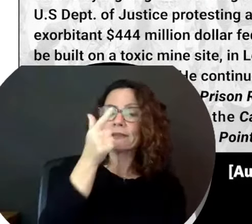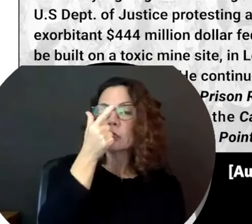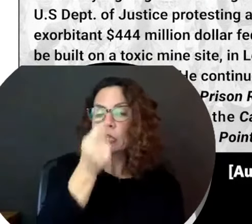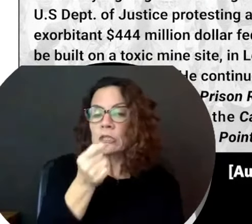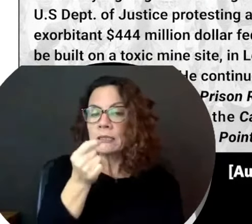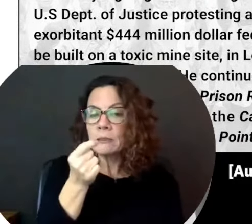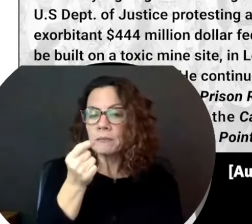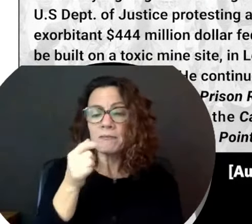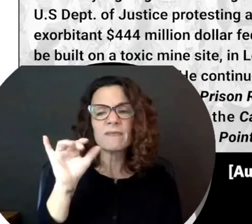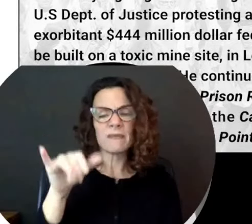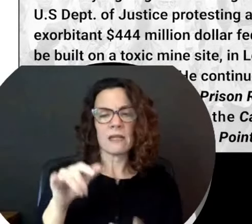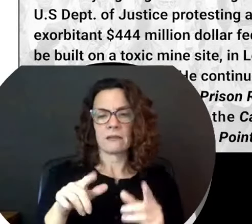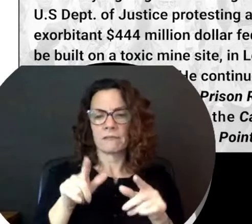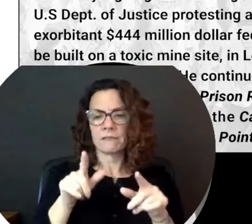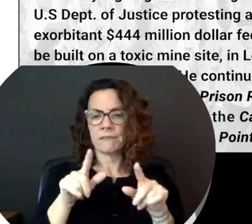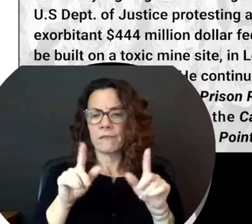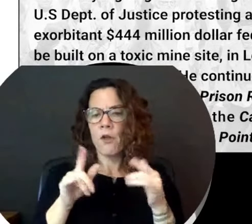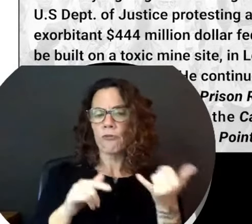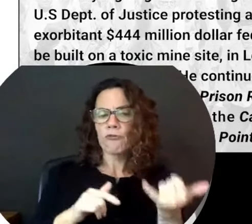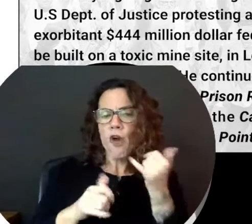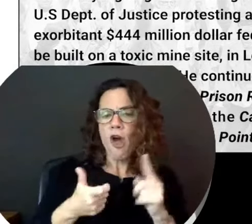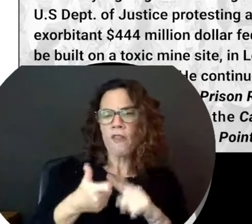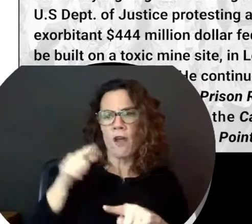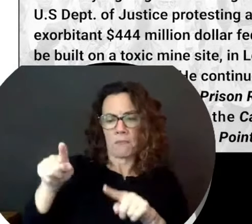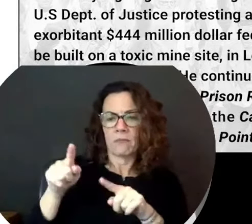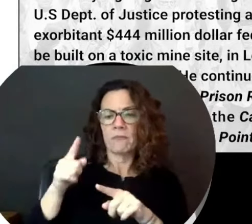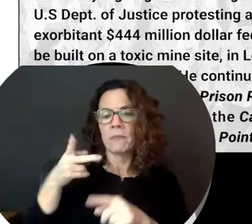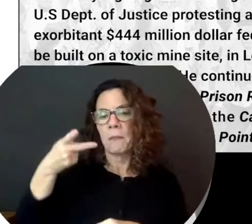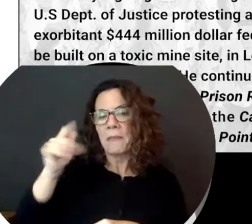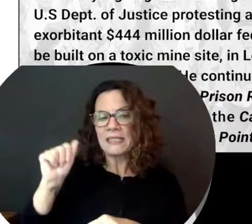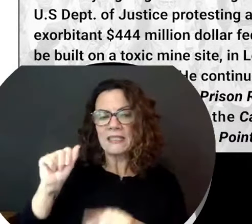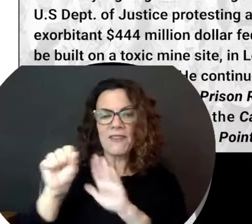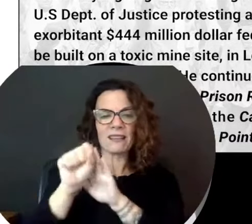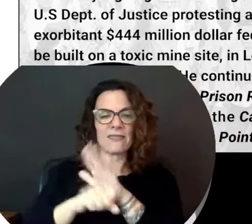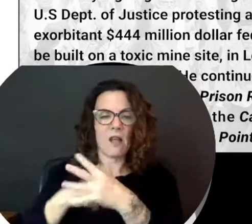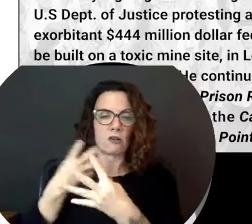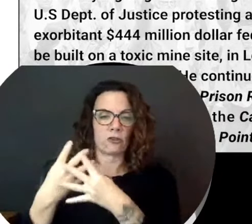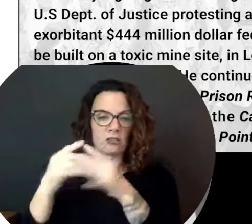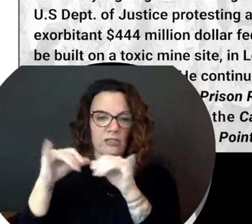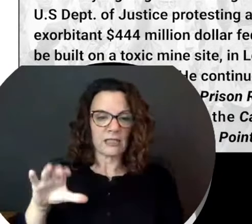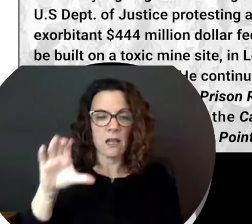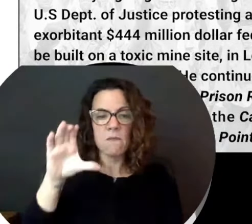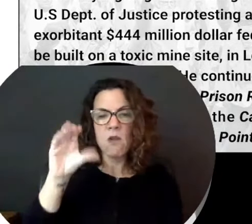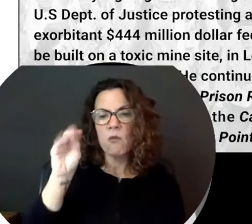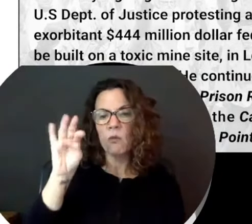Institution, Cole Township. This call is subject to recording and monitoring.